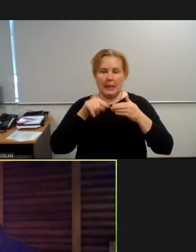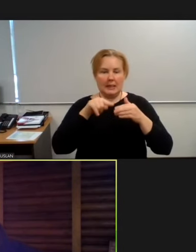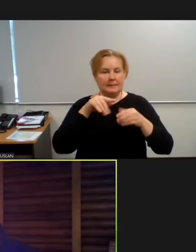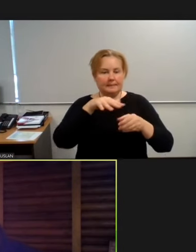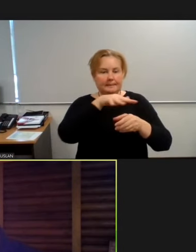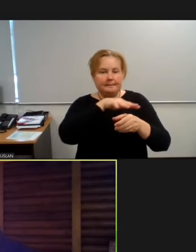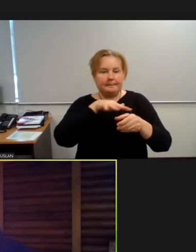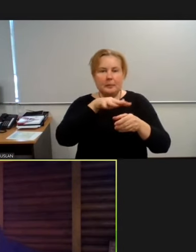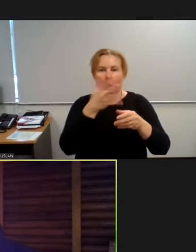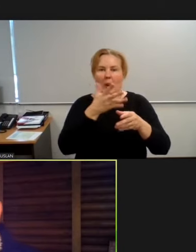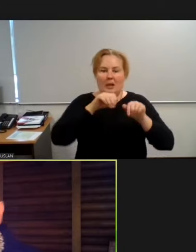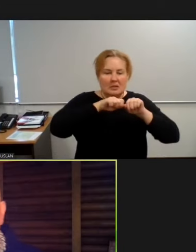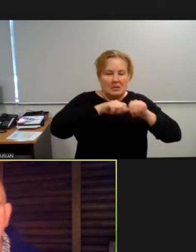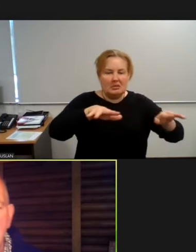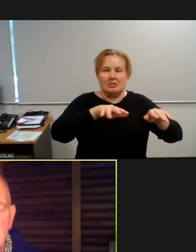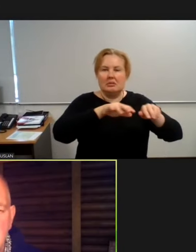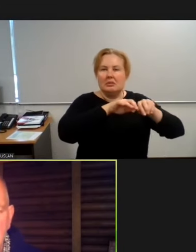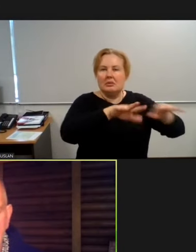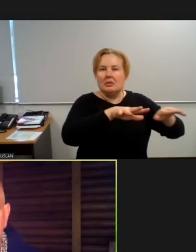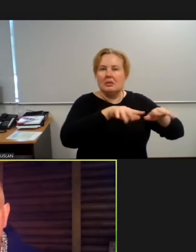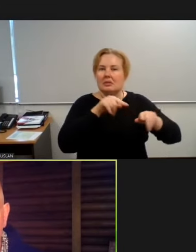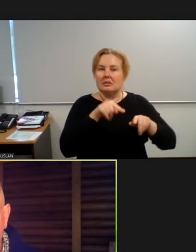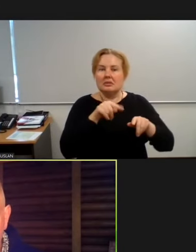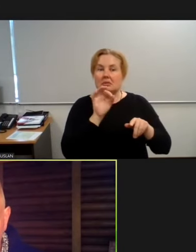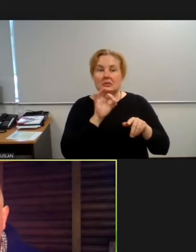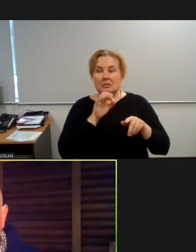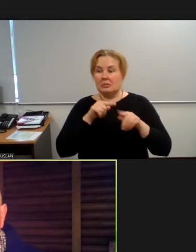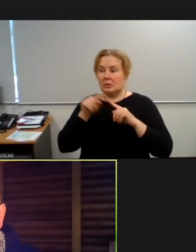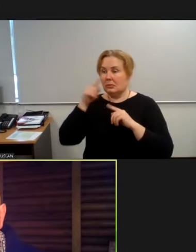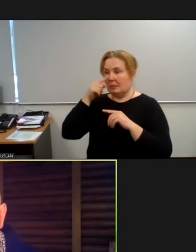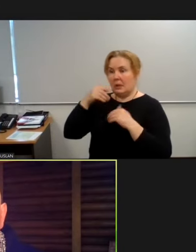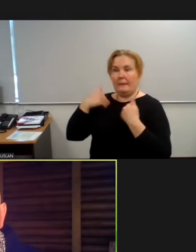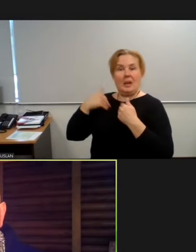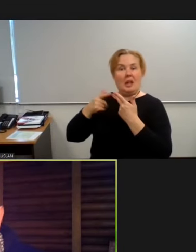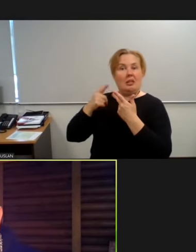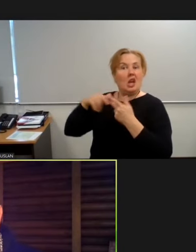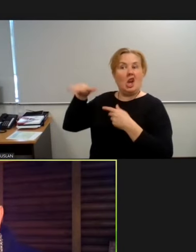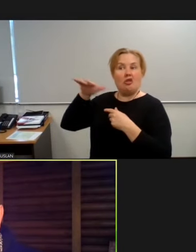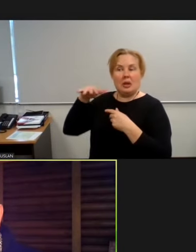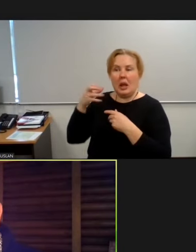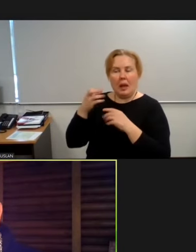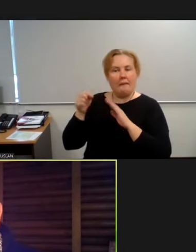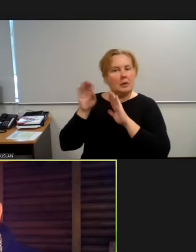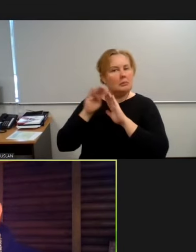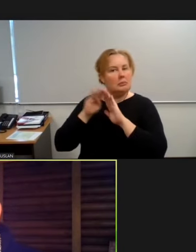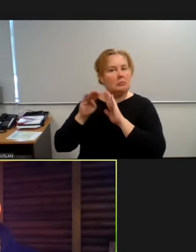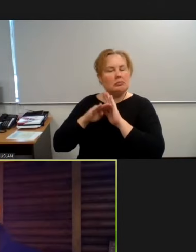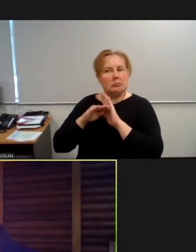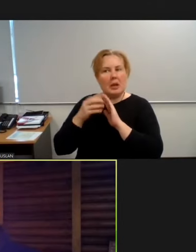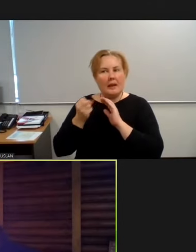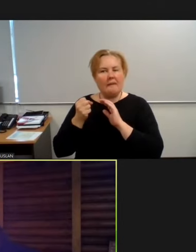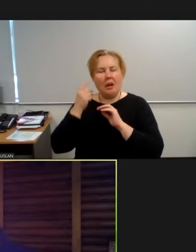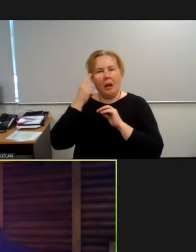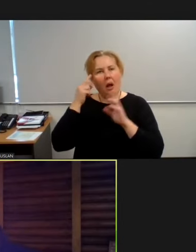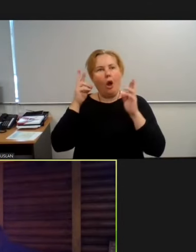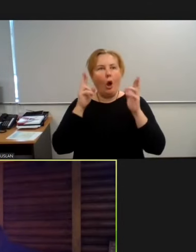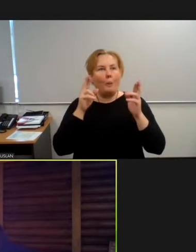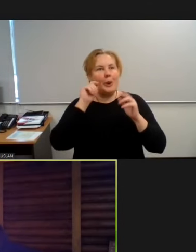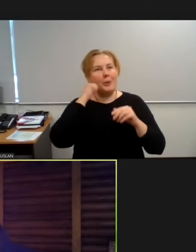moment. And the current restrictions are continuing. And of course, we were hoping that they would be eased a bit